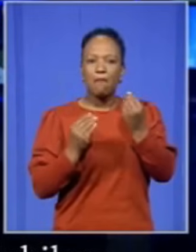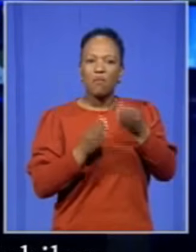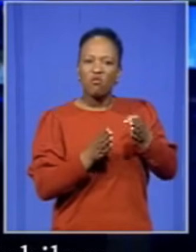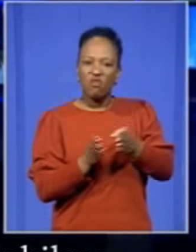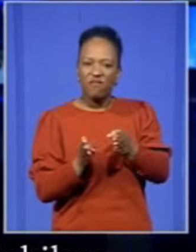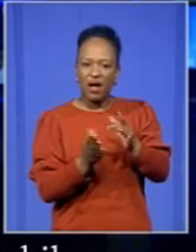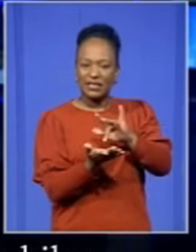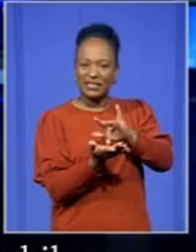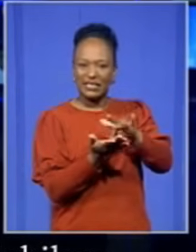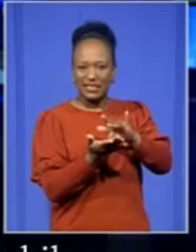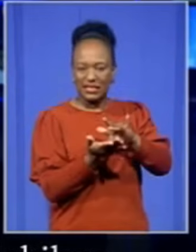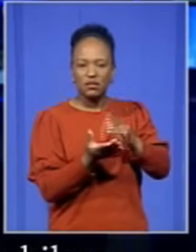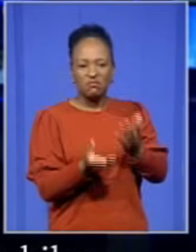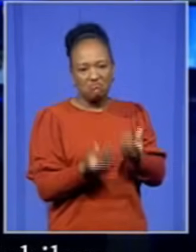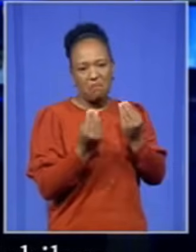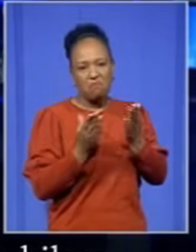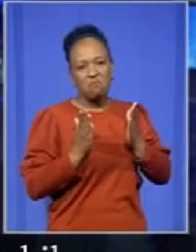fetileng.